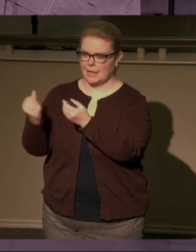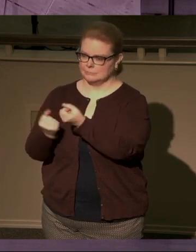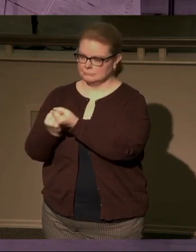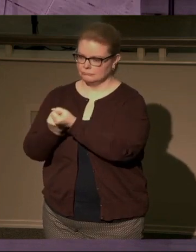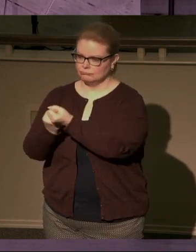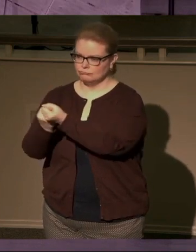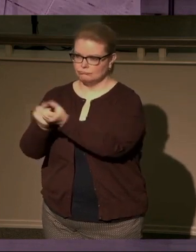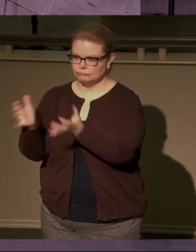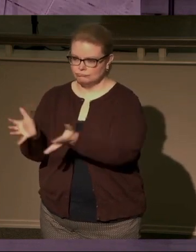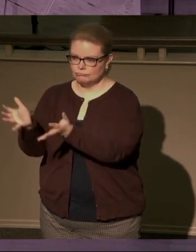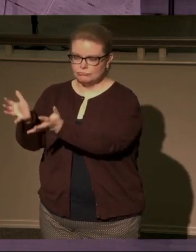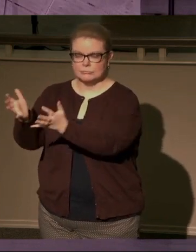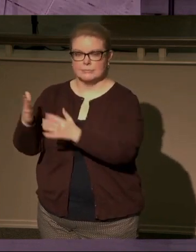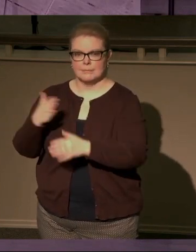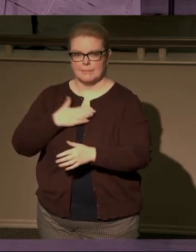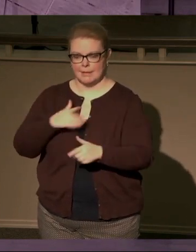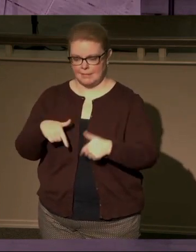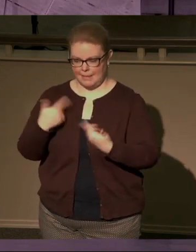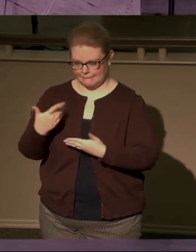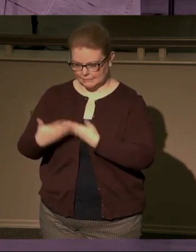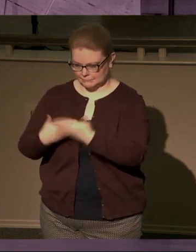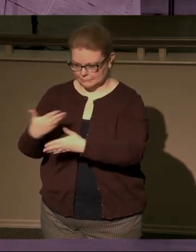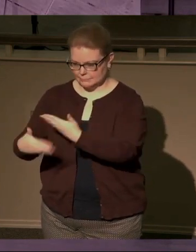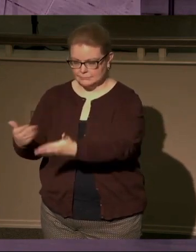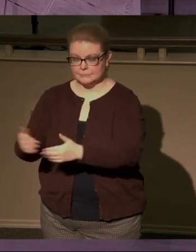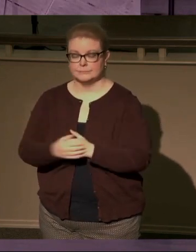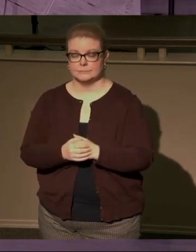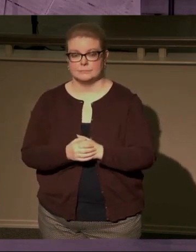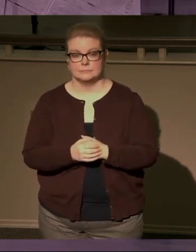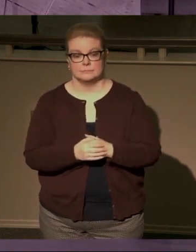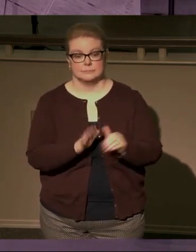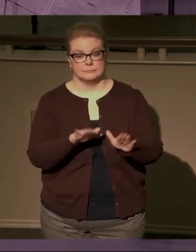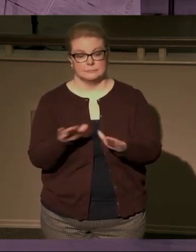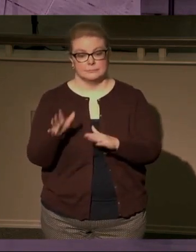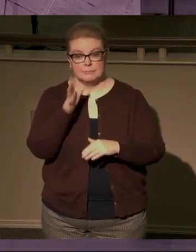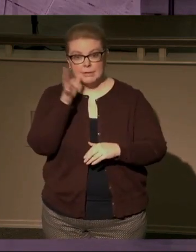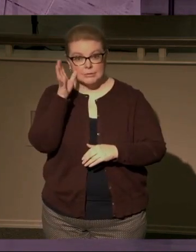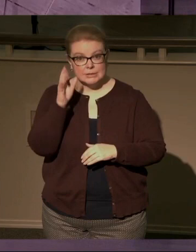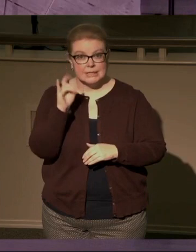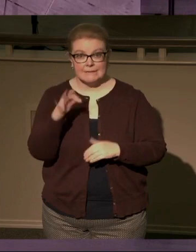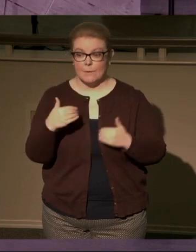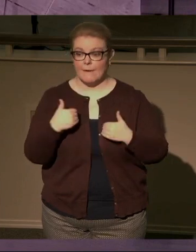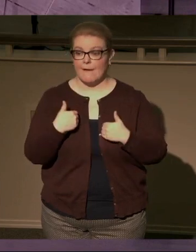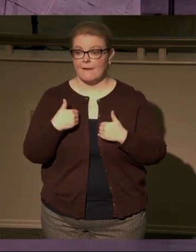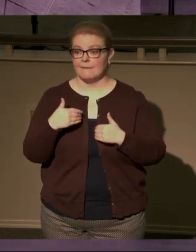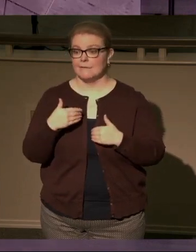journey. And parents, if you've got a wayward child, a prodigal,